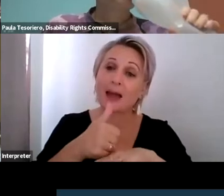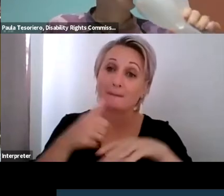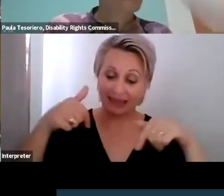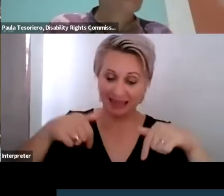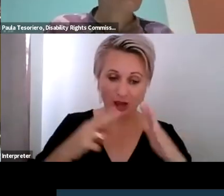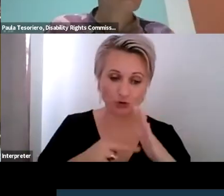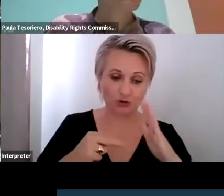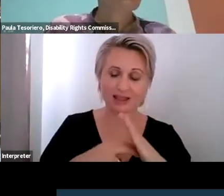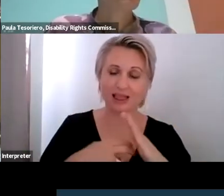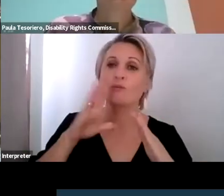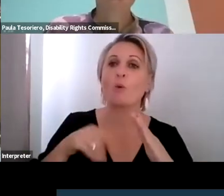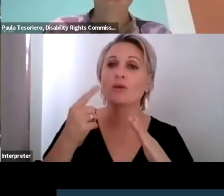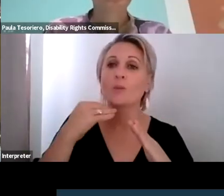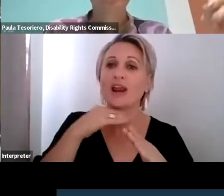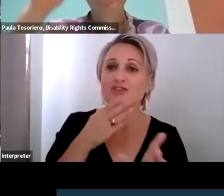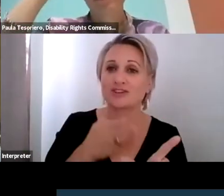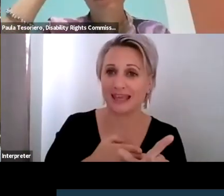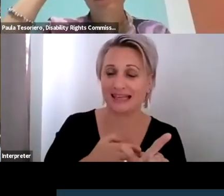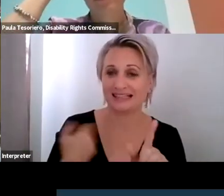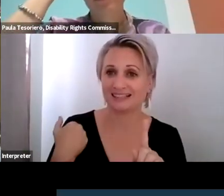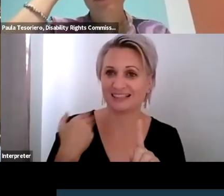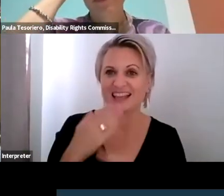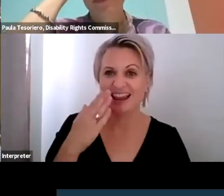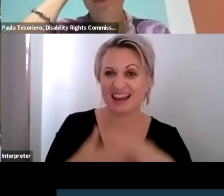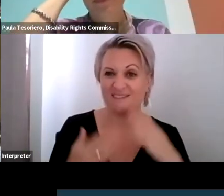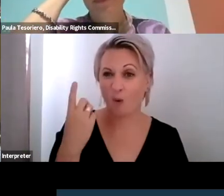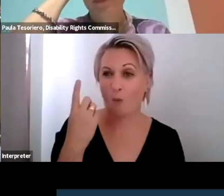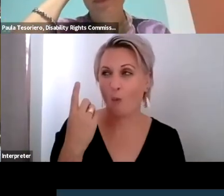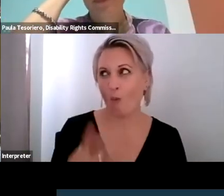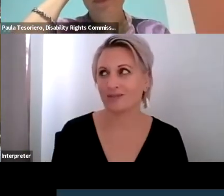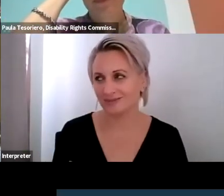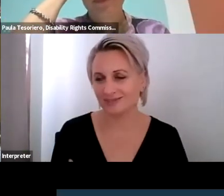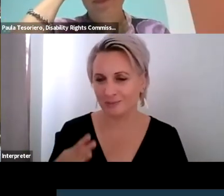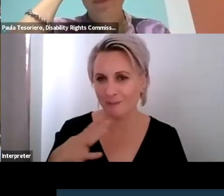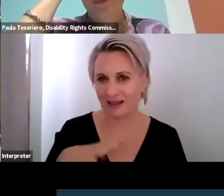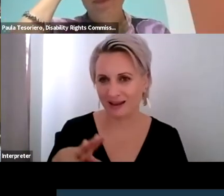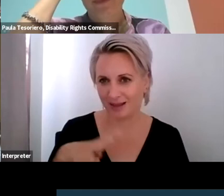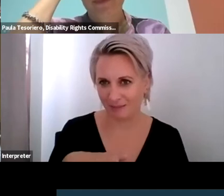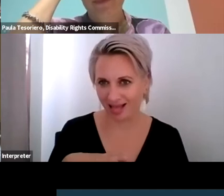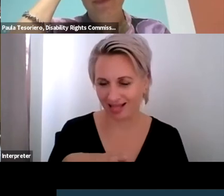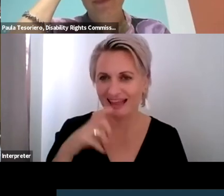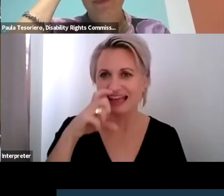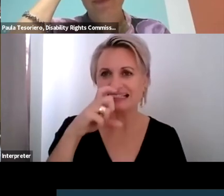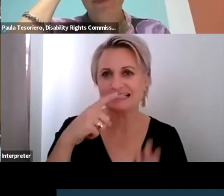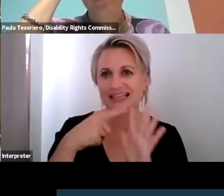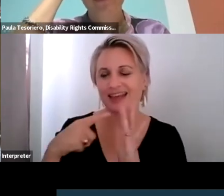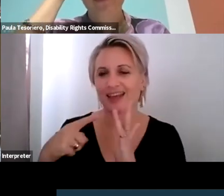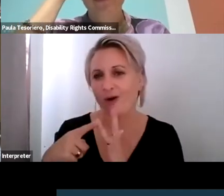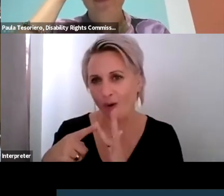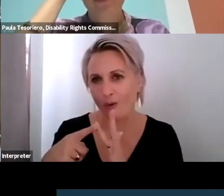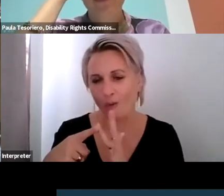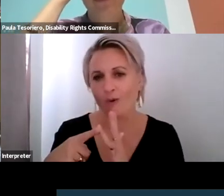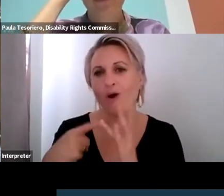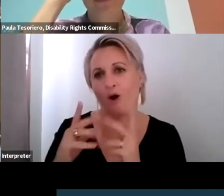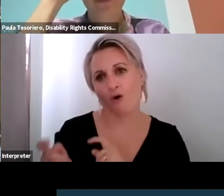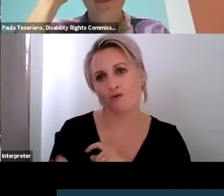years. There has never once been a female as CEO of a